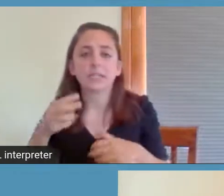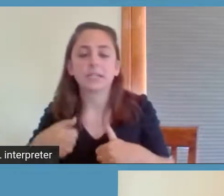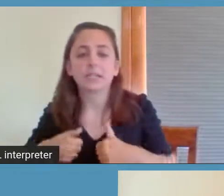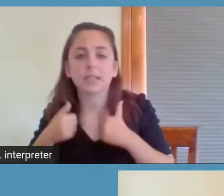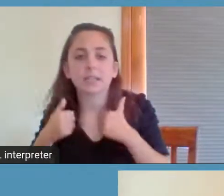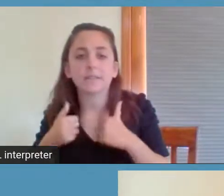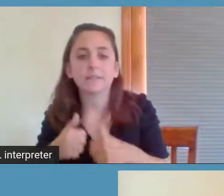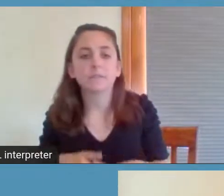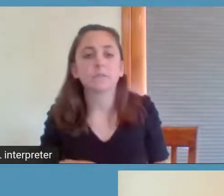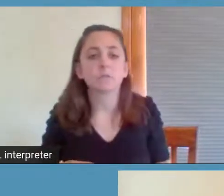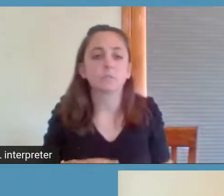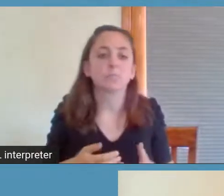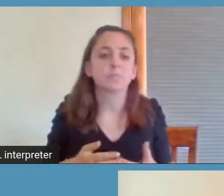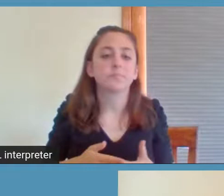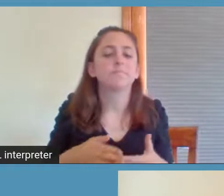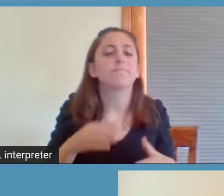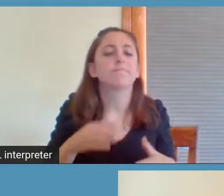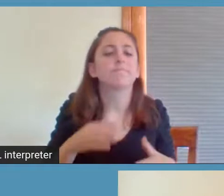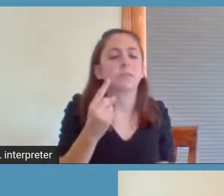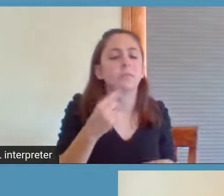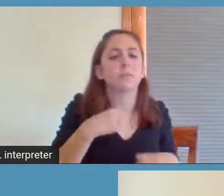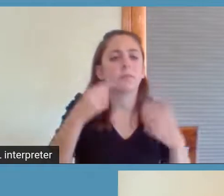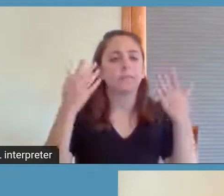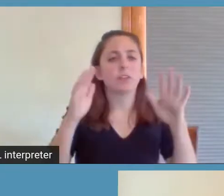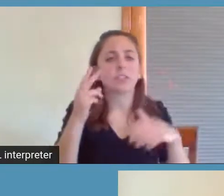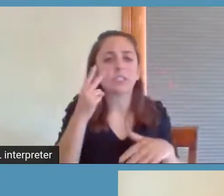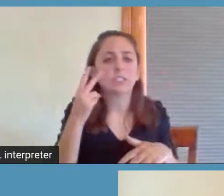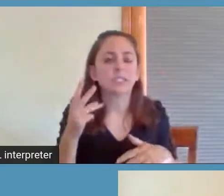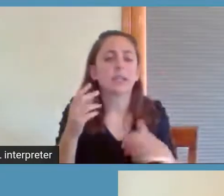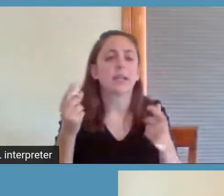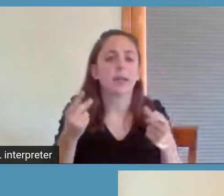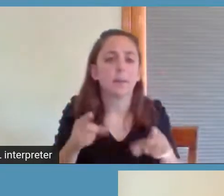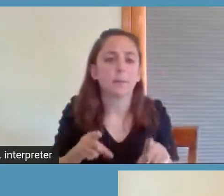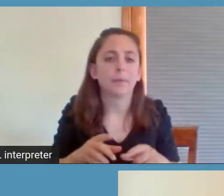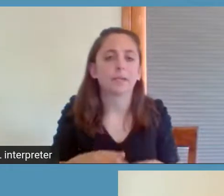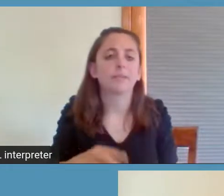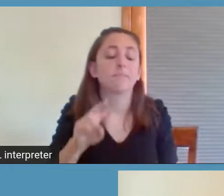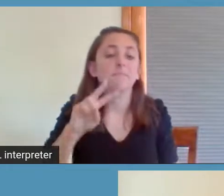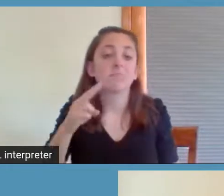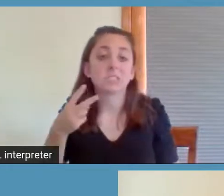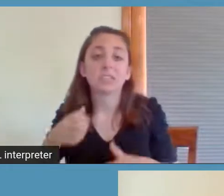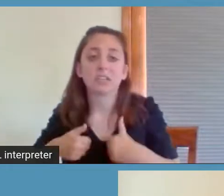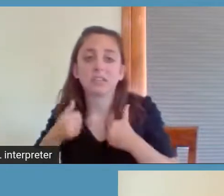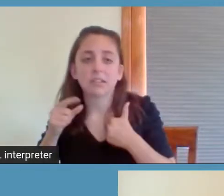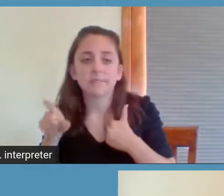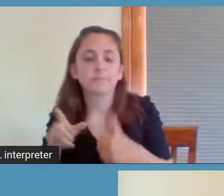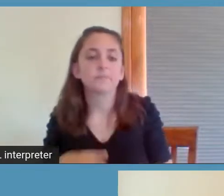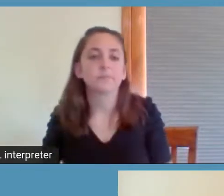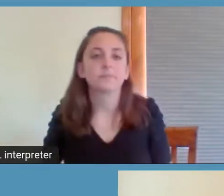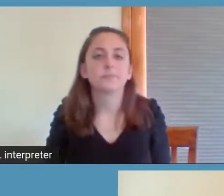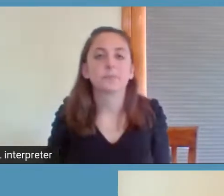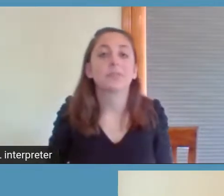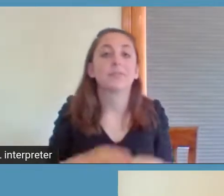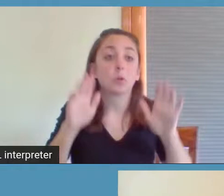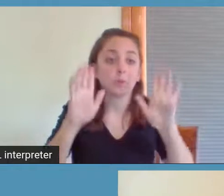So that was something that I've seen happen on the Second Life space. Great.